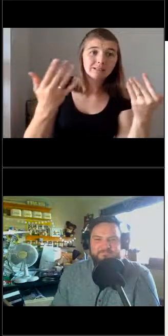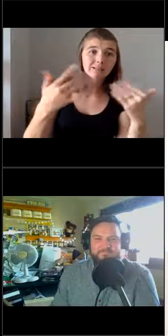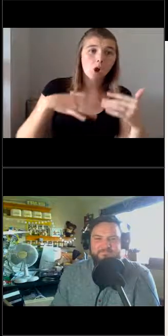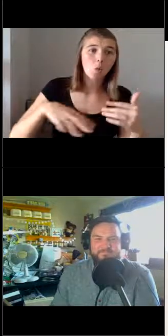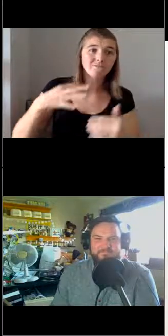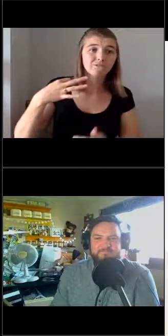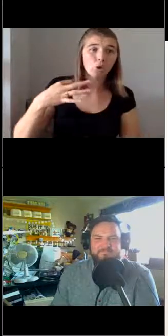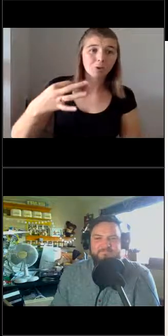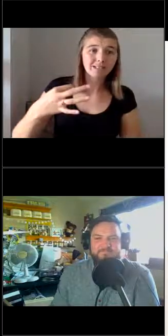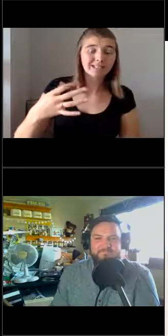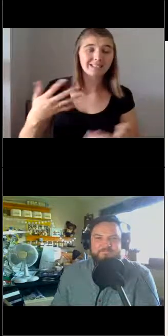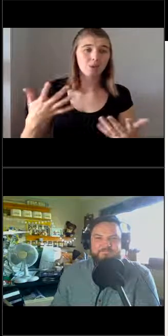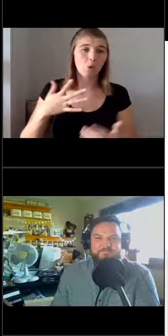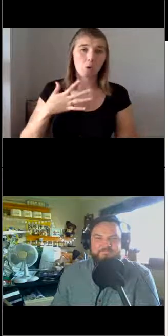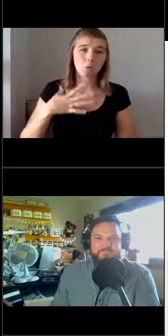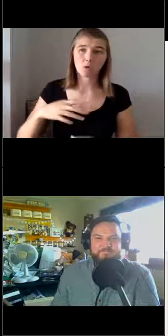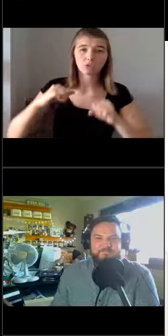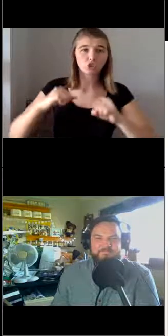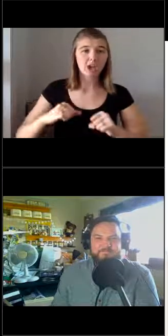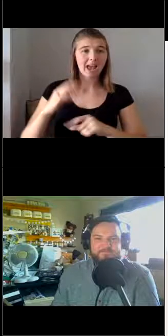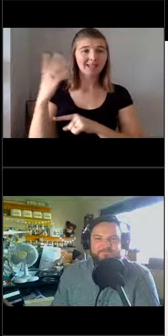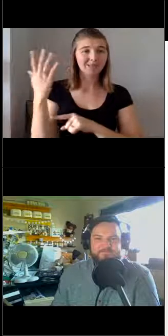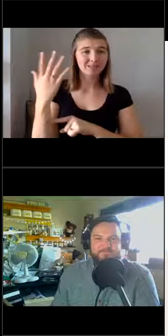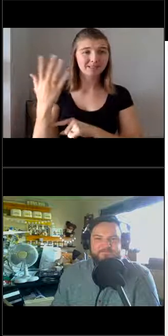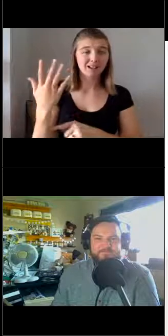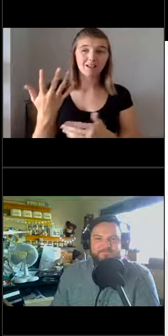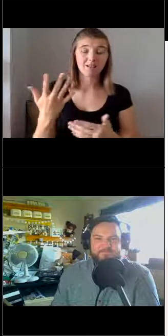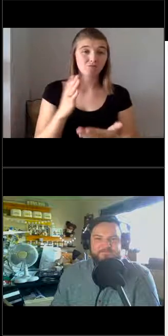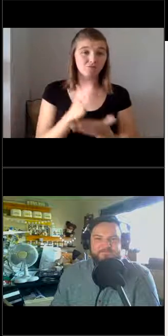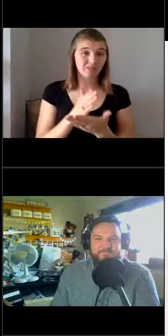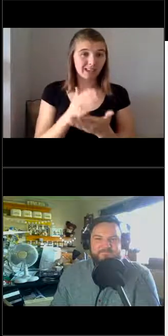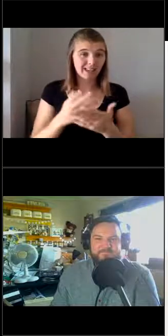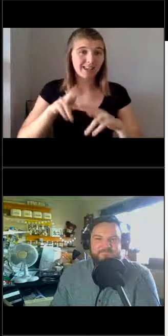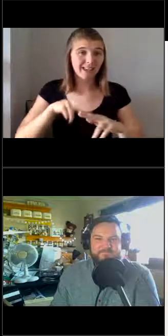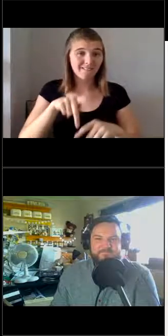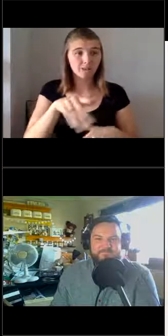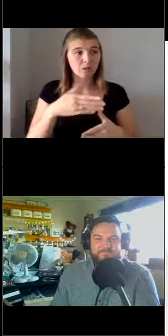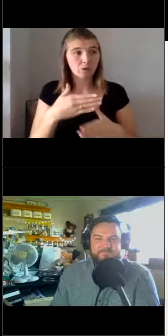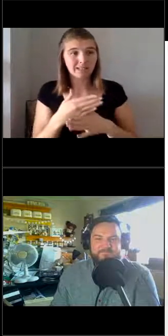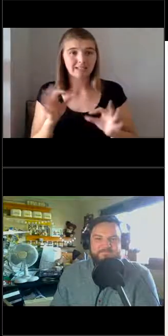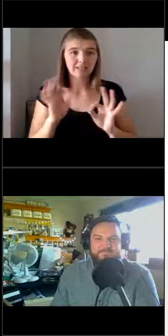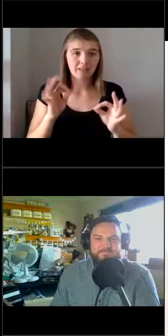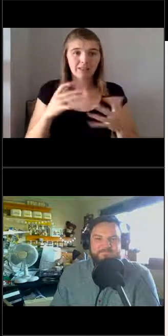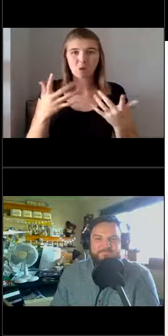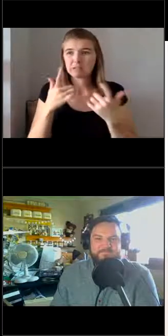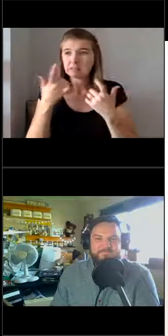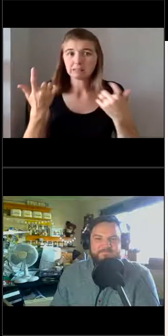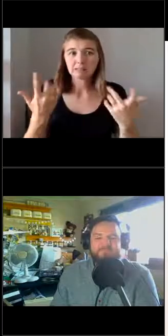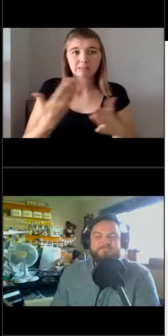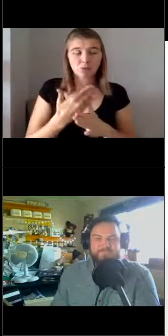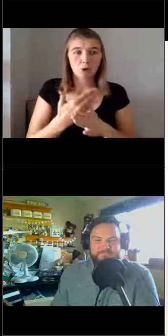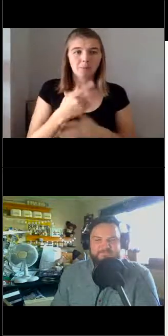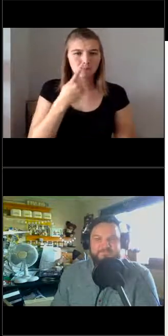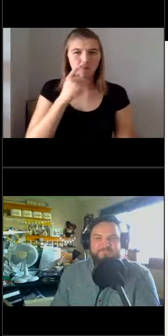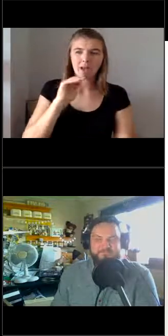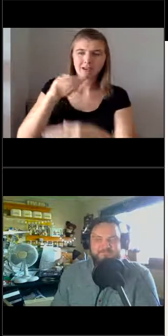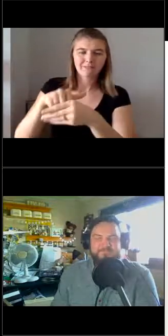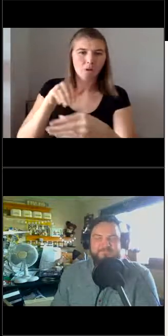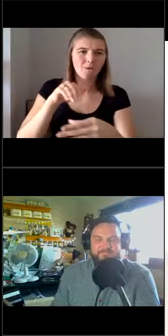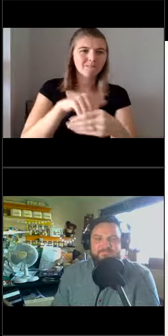session. So these are some of the things that you can do to, you know, put yourself out there to be, you know, noticed and get to know people.